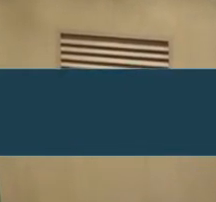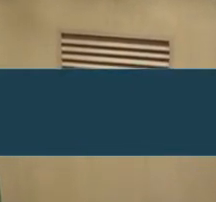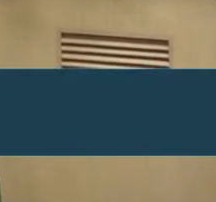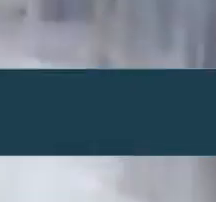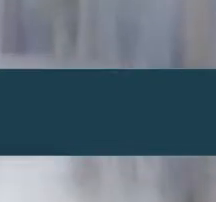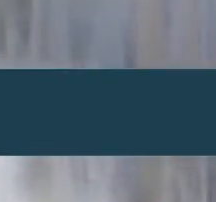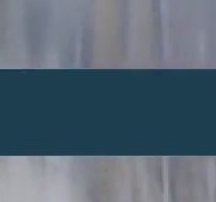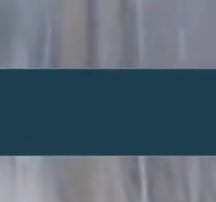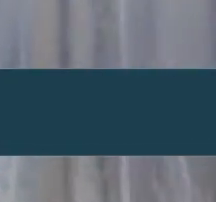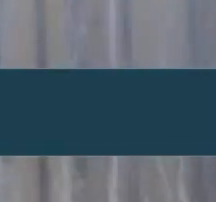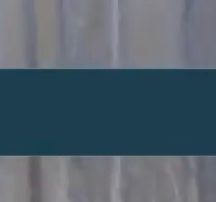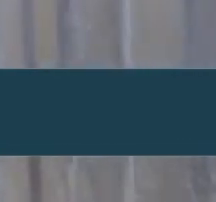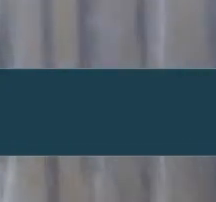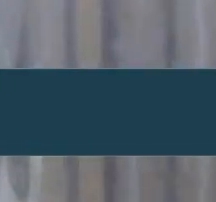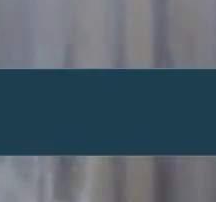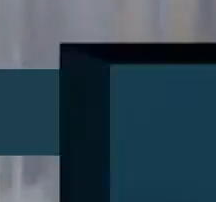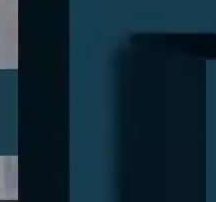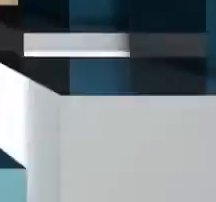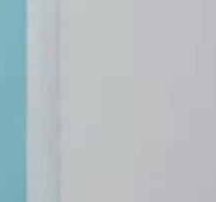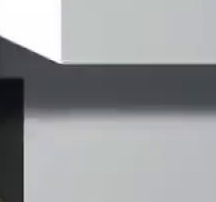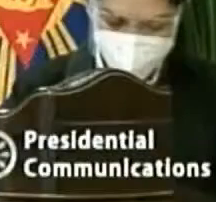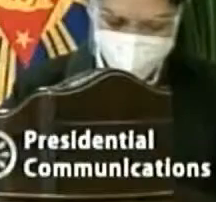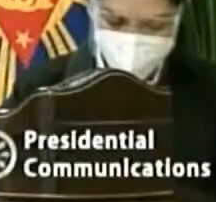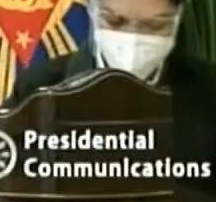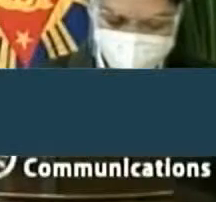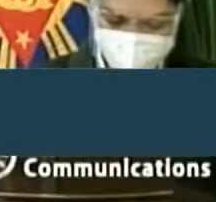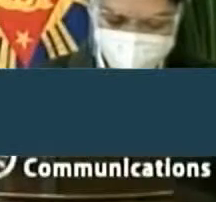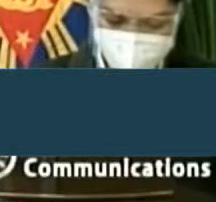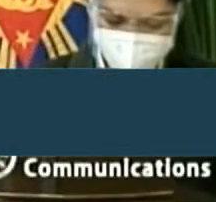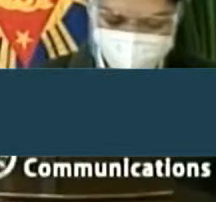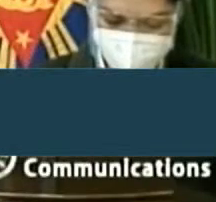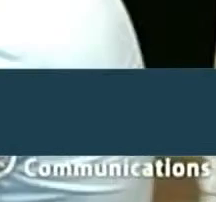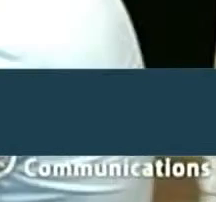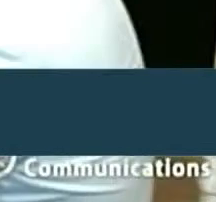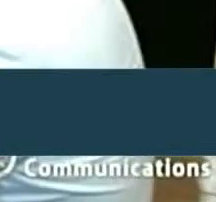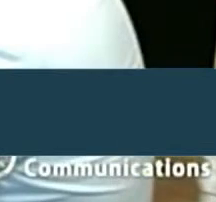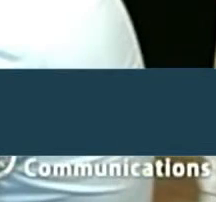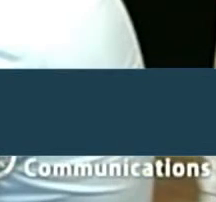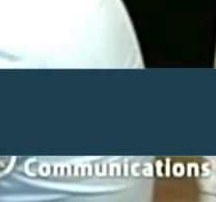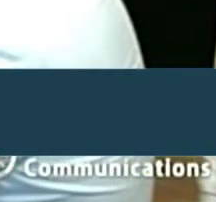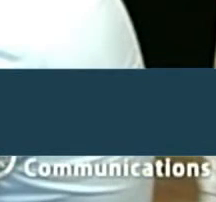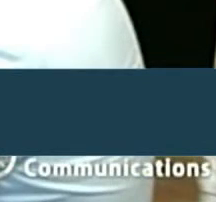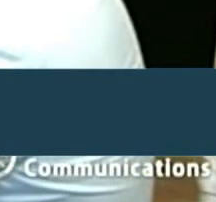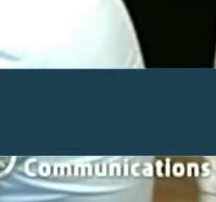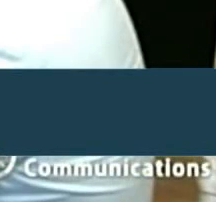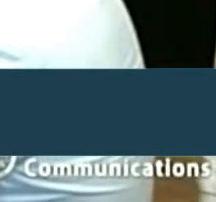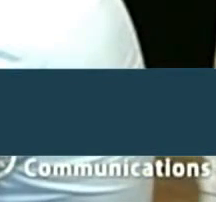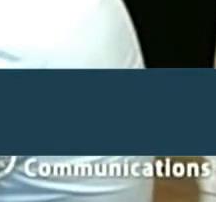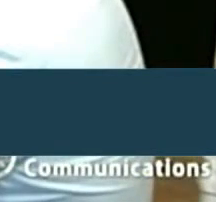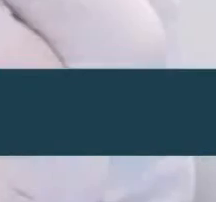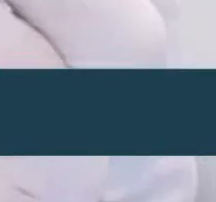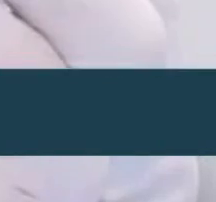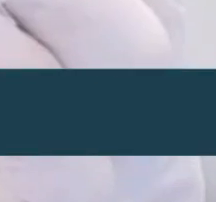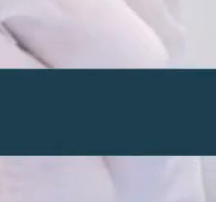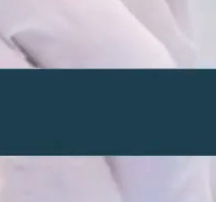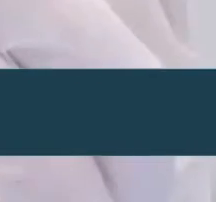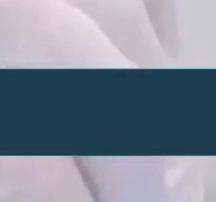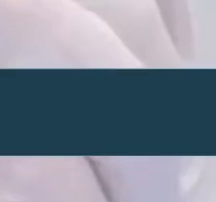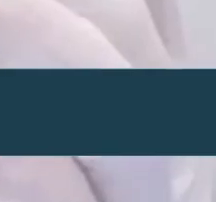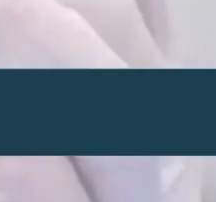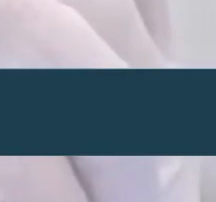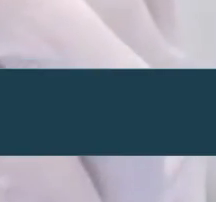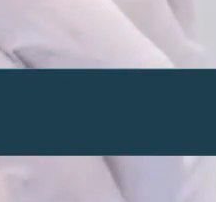of the Philippines, Incorporated. President Duterte giving the go signal for private firms to procure their own